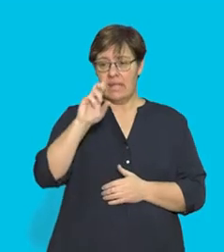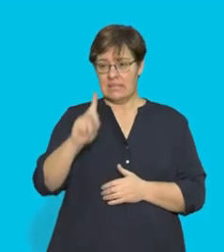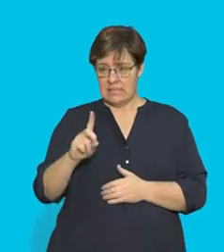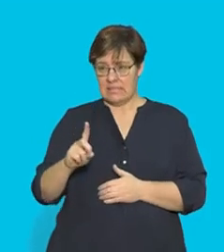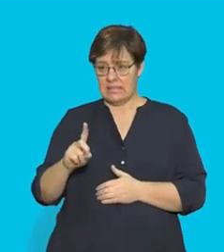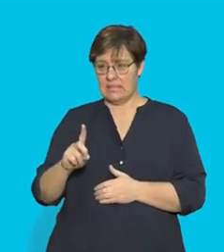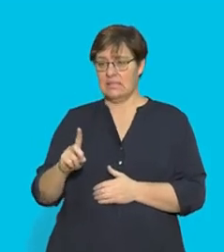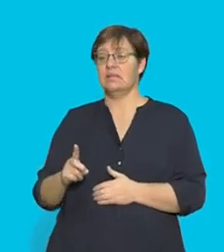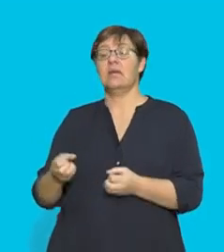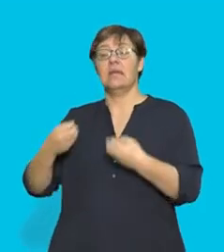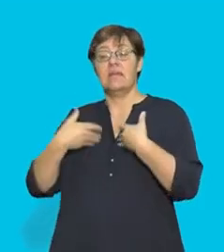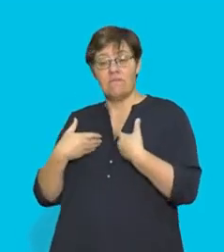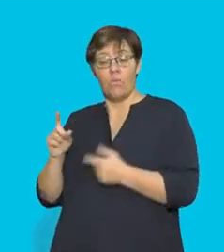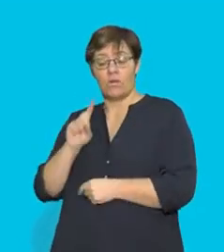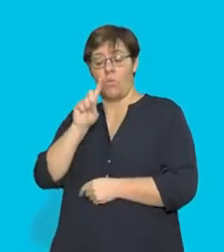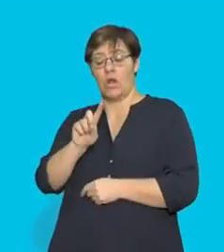to be